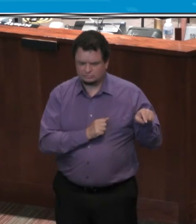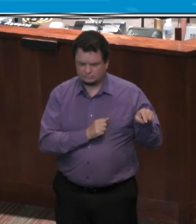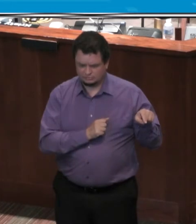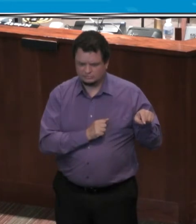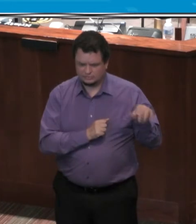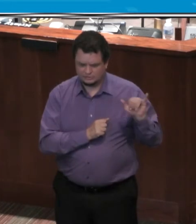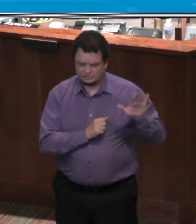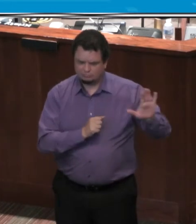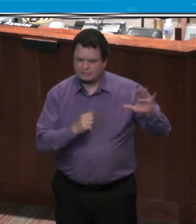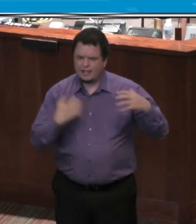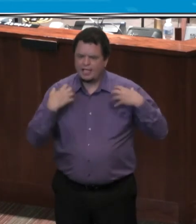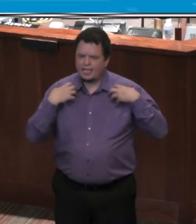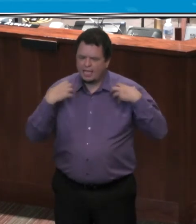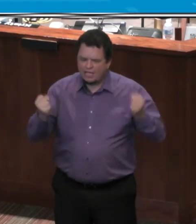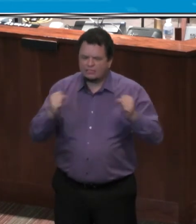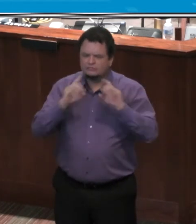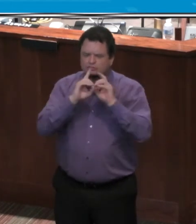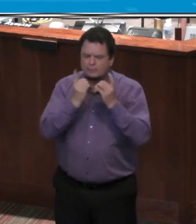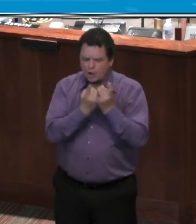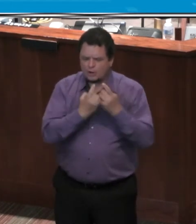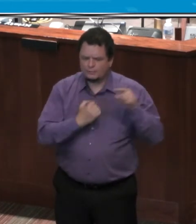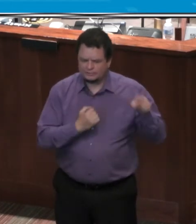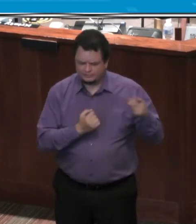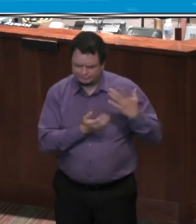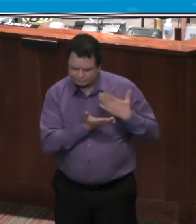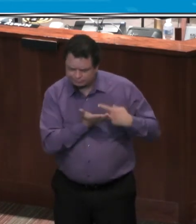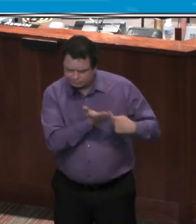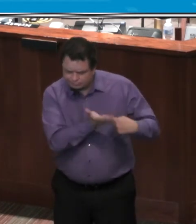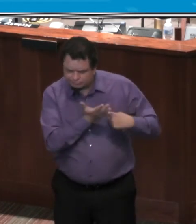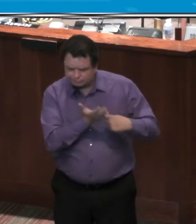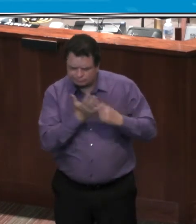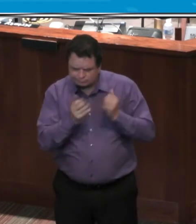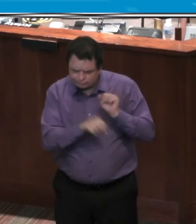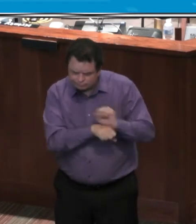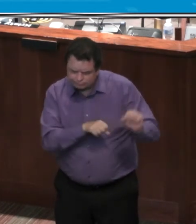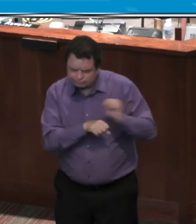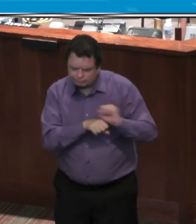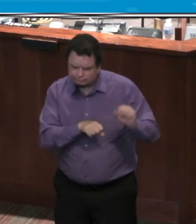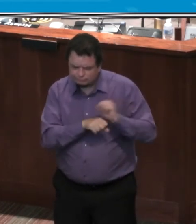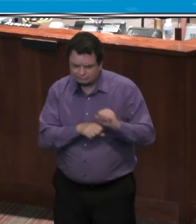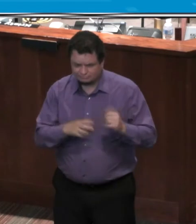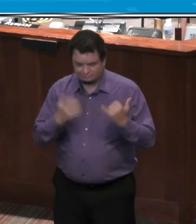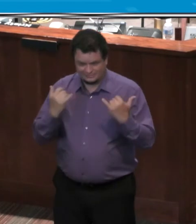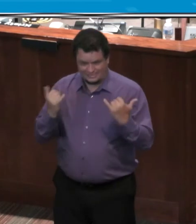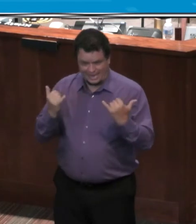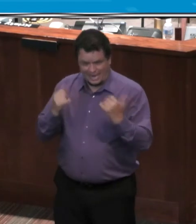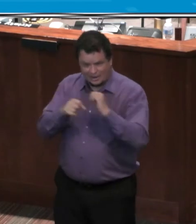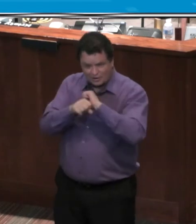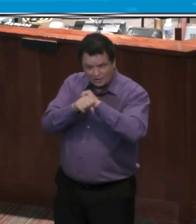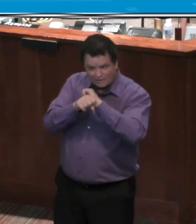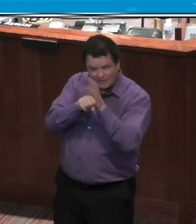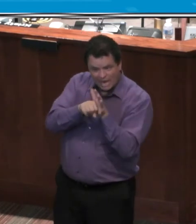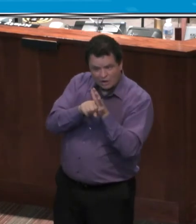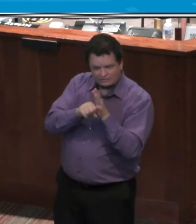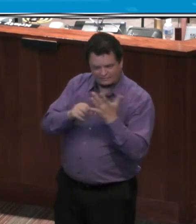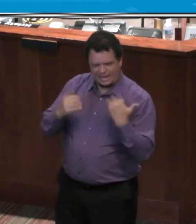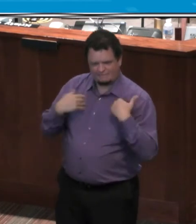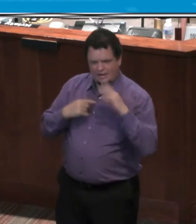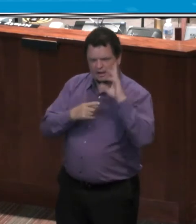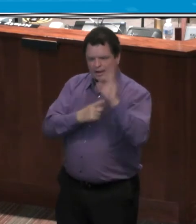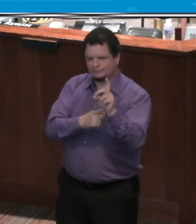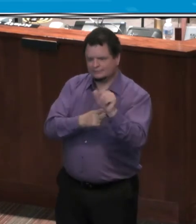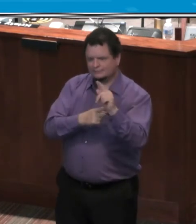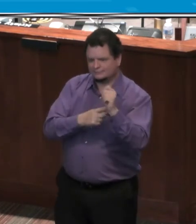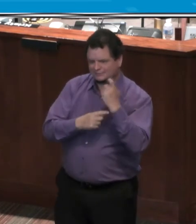So now getting into the COVID-19 update that we always provide in different areas. There's a lot of different